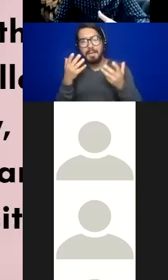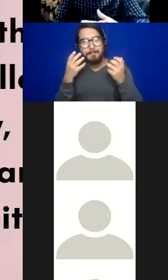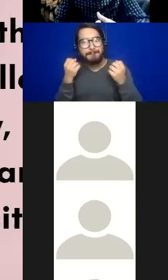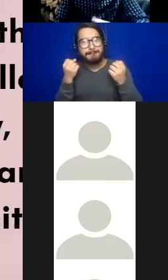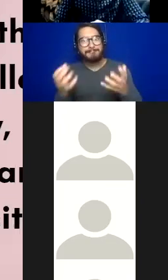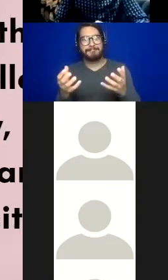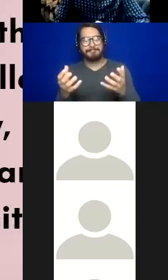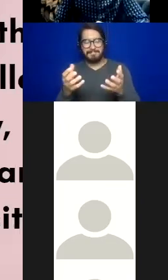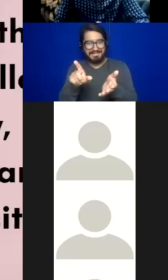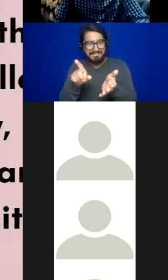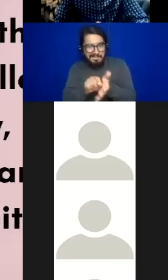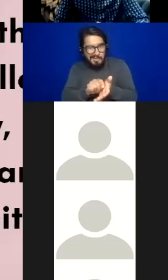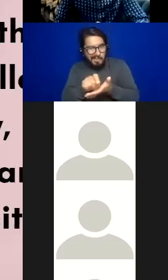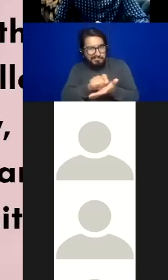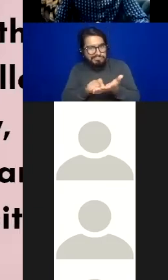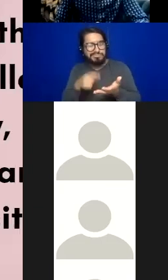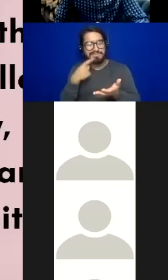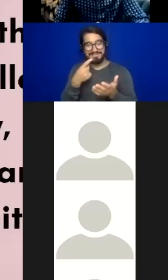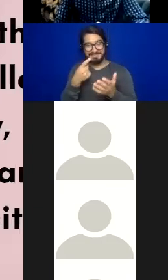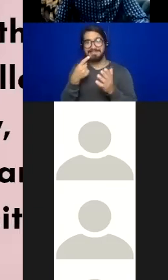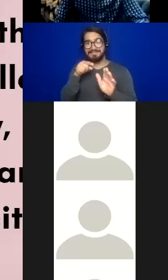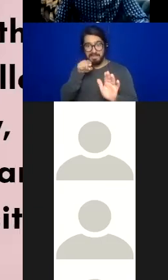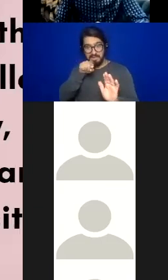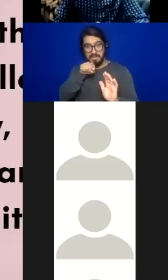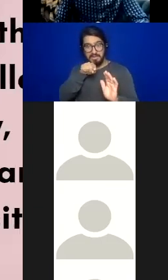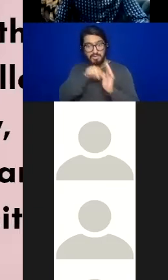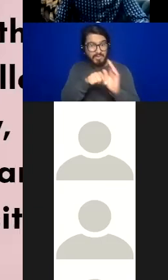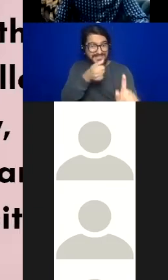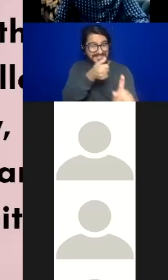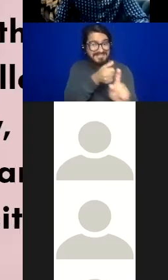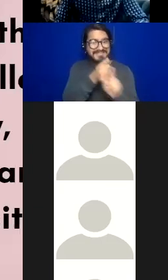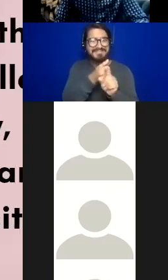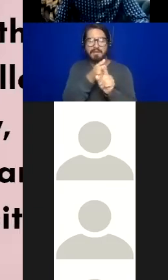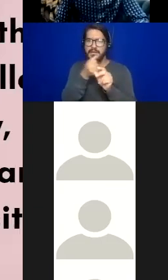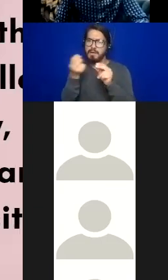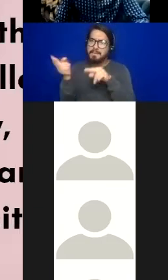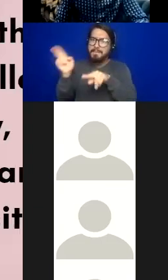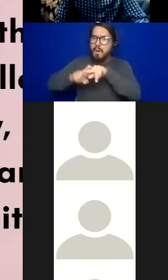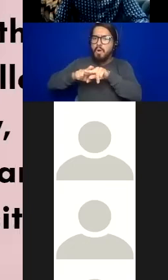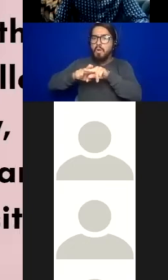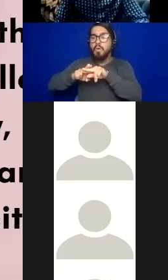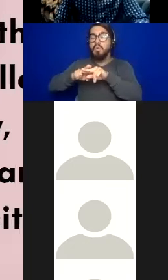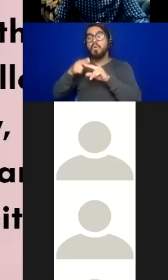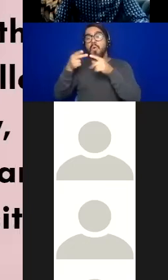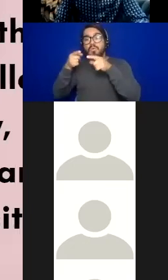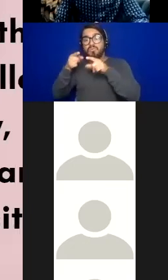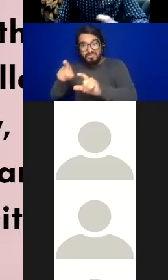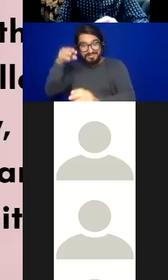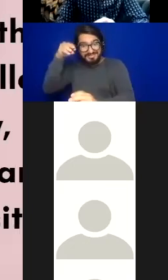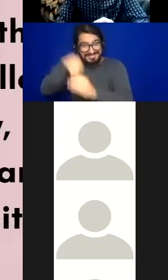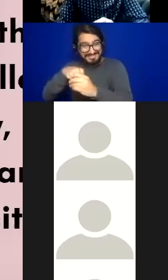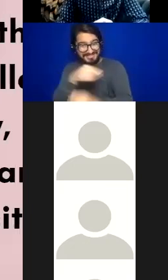highlighting that suicide risk is high during inpatient admission and the period following discharge from psychiatric